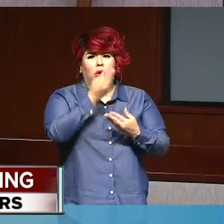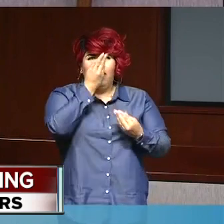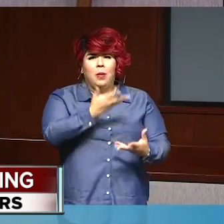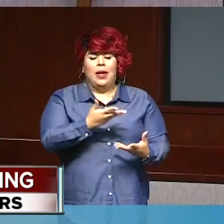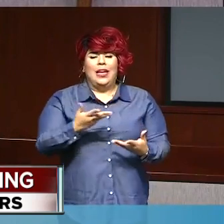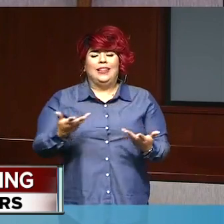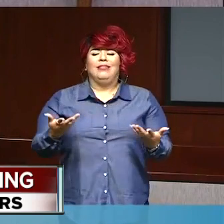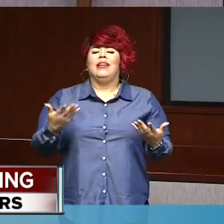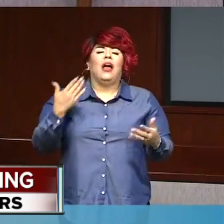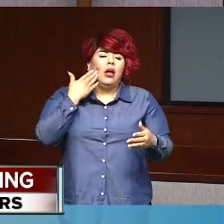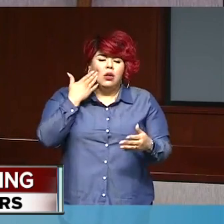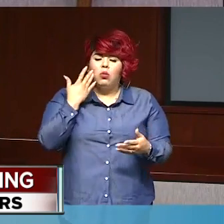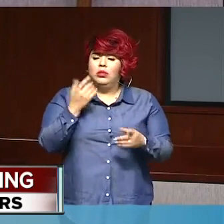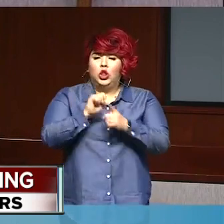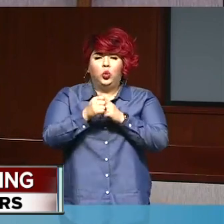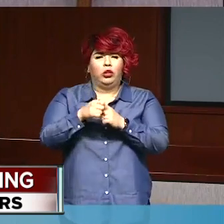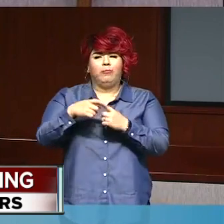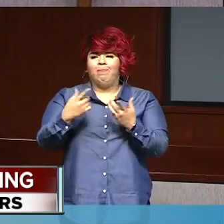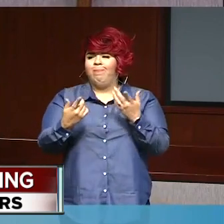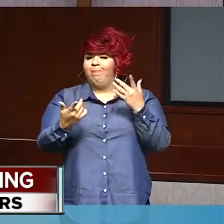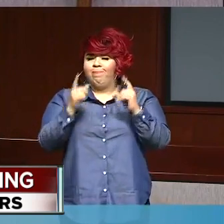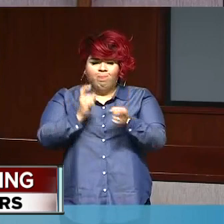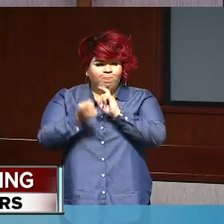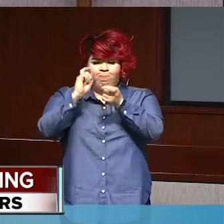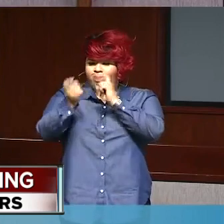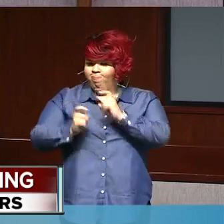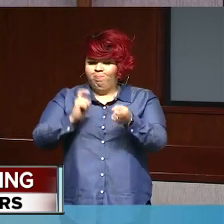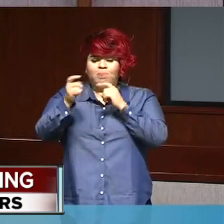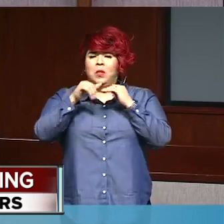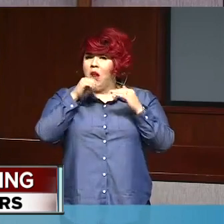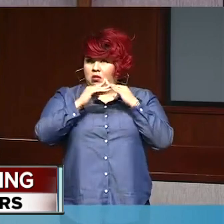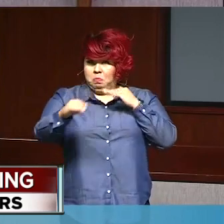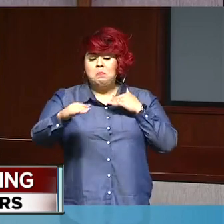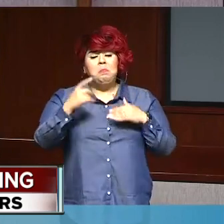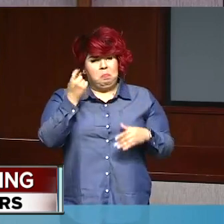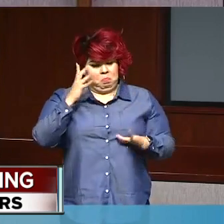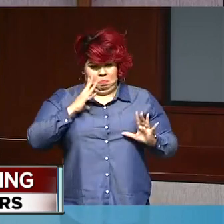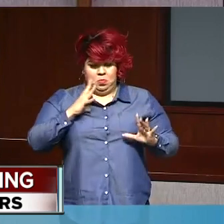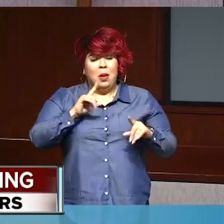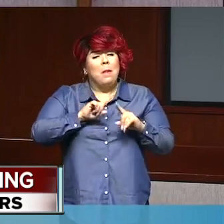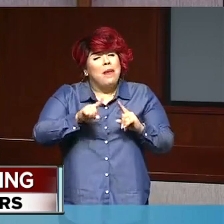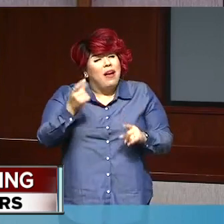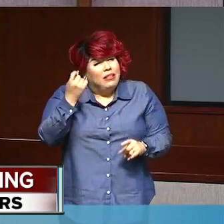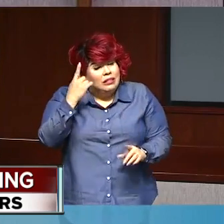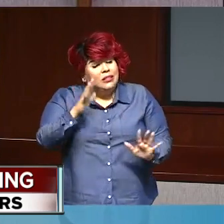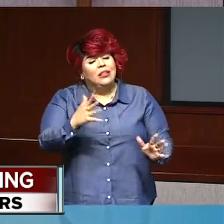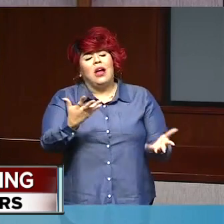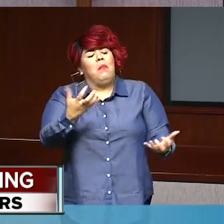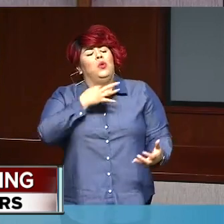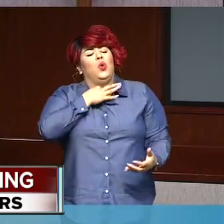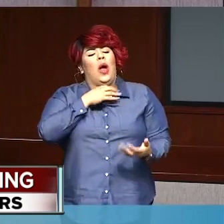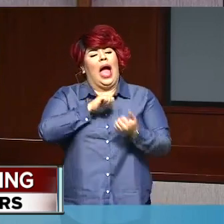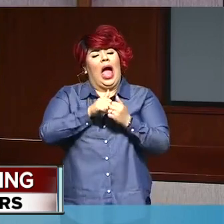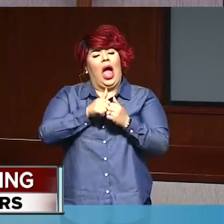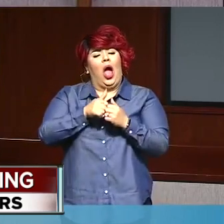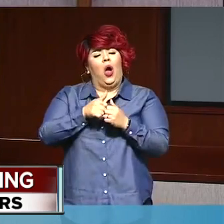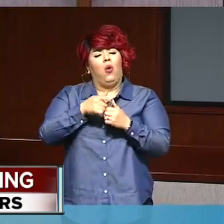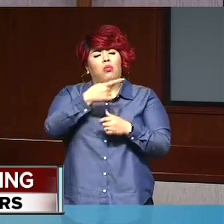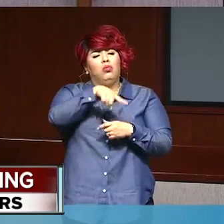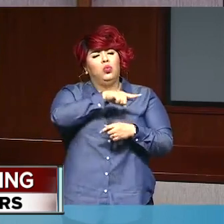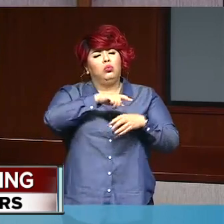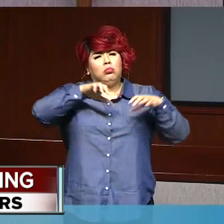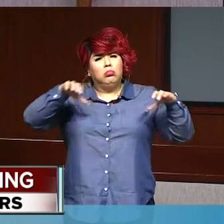I know there's a lot of moving parts, but what is actively being done to stop the spread of coronavirus in these